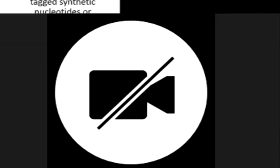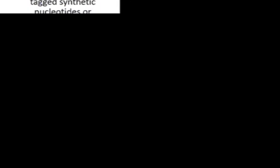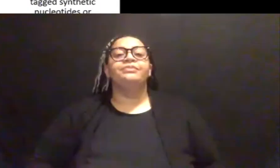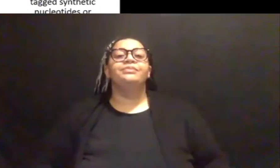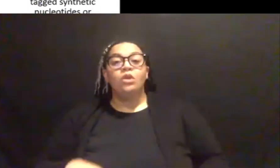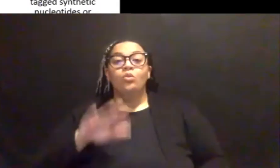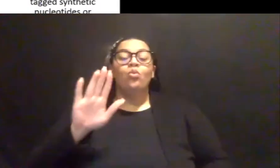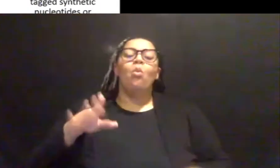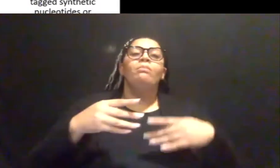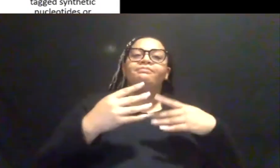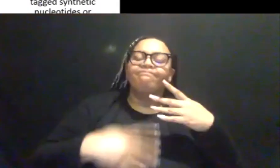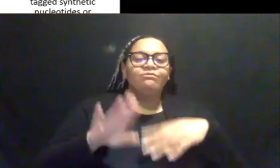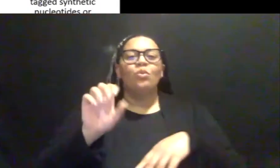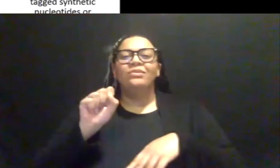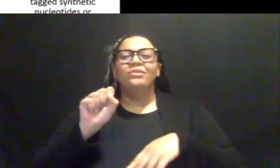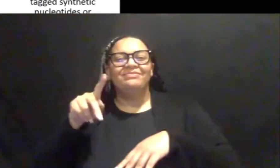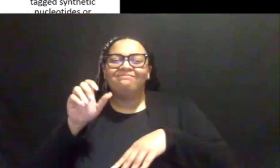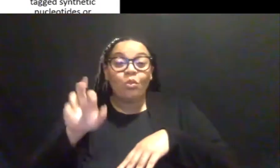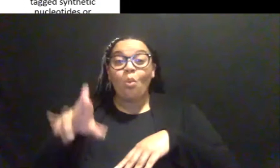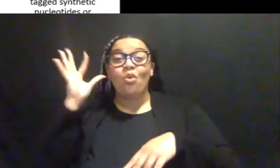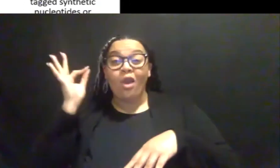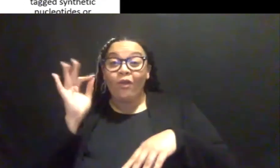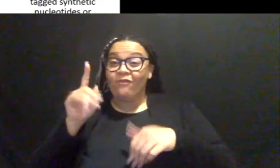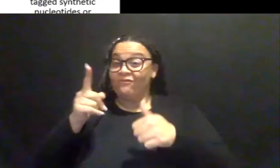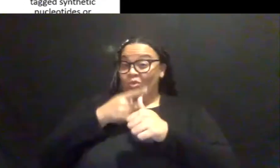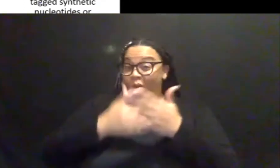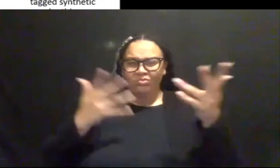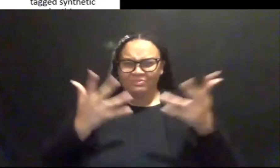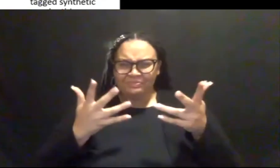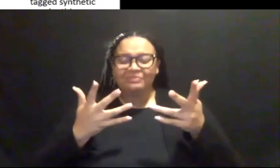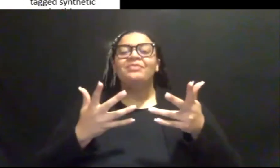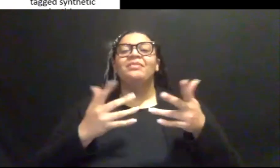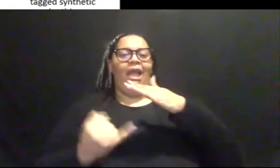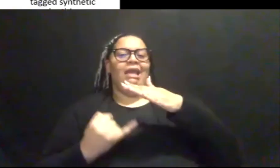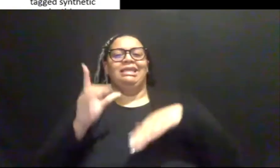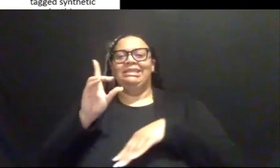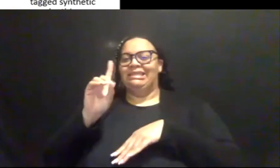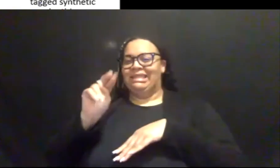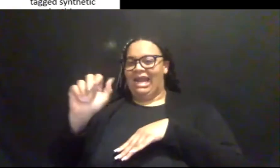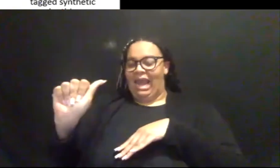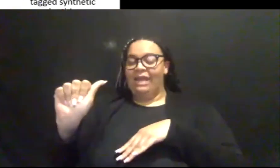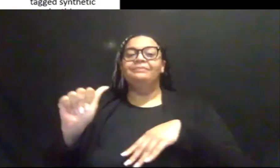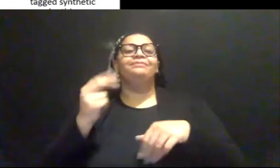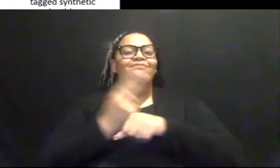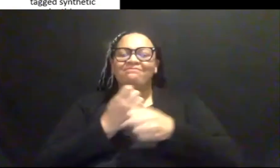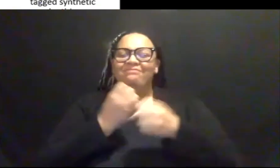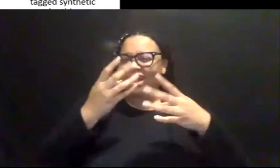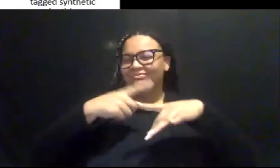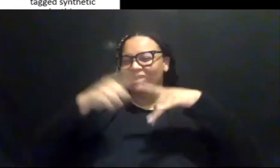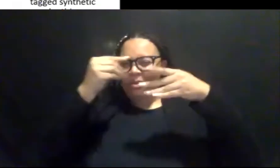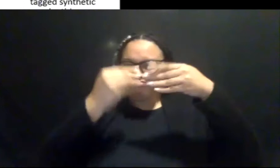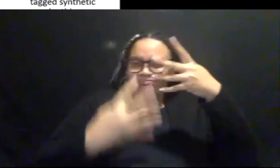feces or your hair. The first step is to isolate the DNA. So you use whole bunch of reagents and chemicals